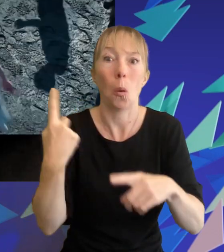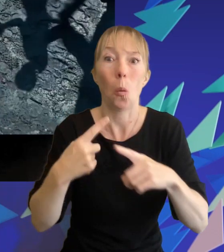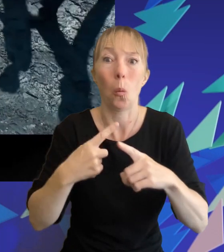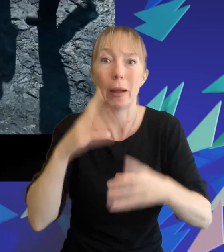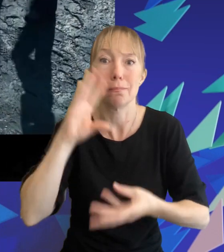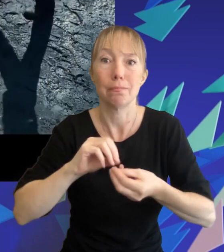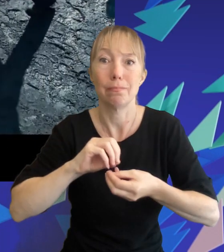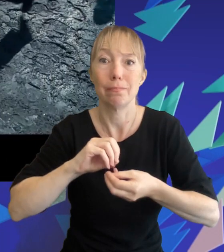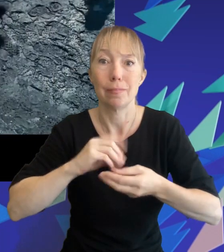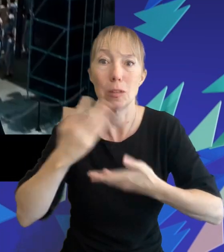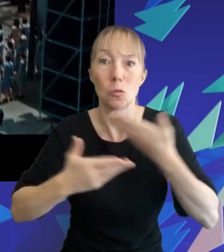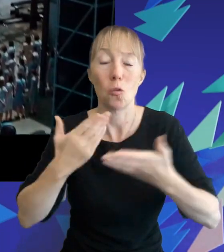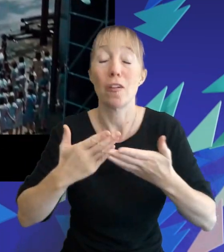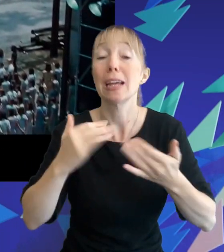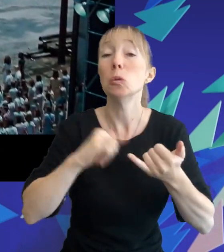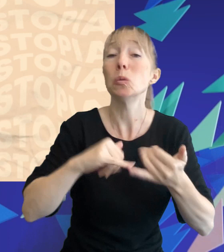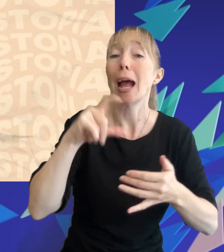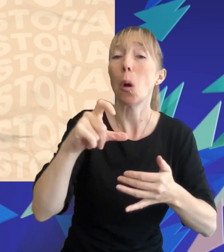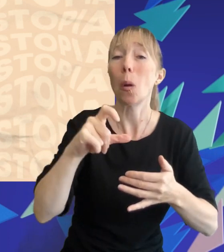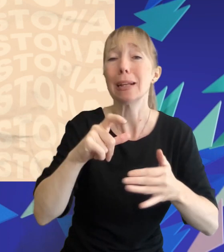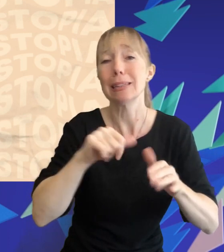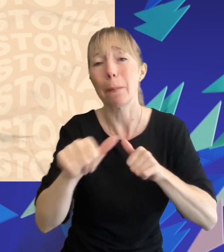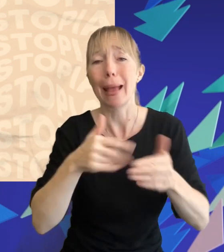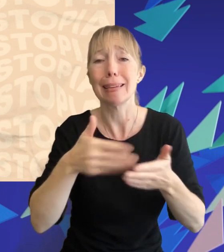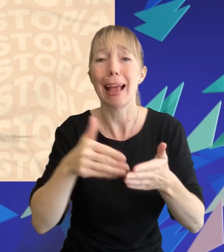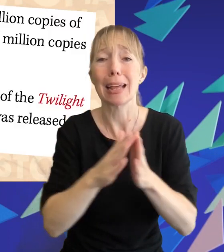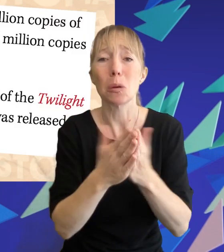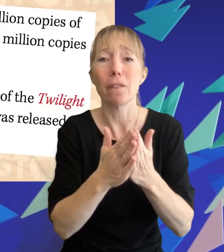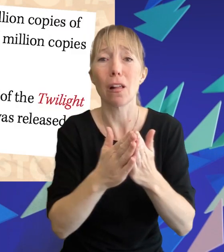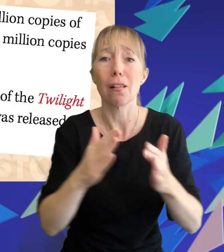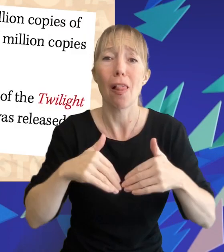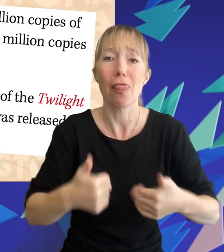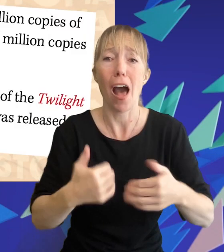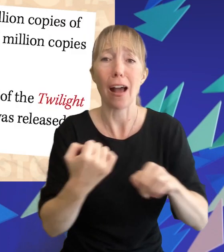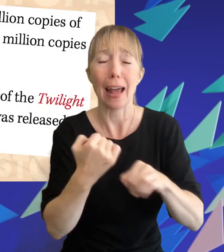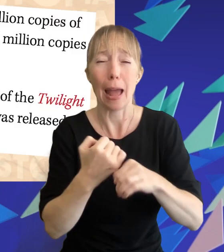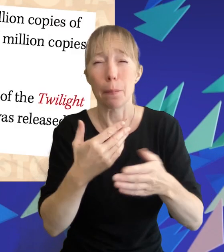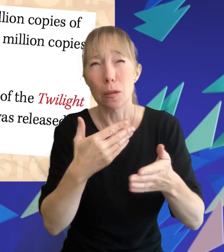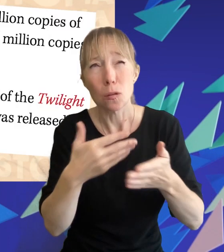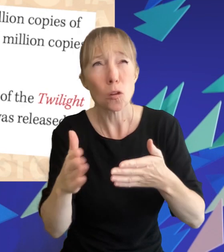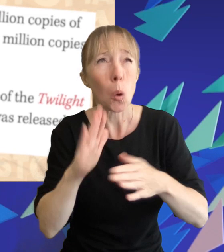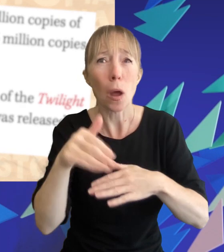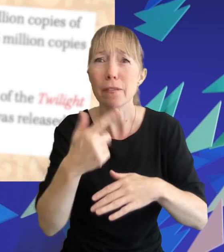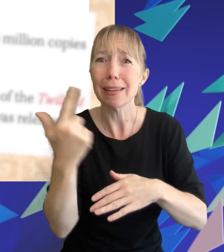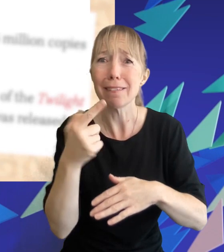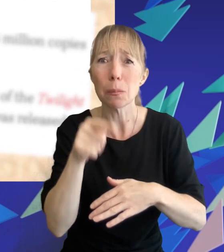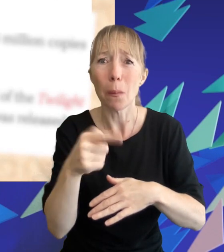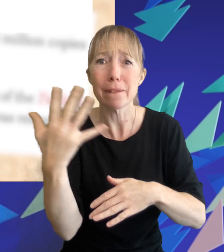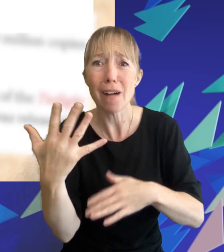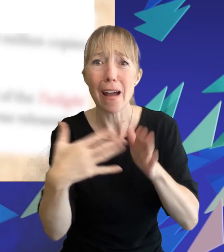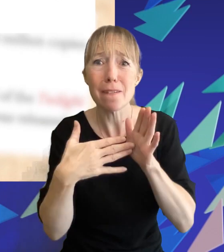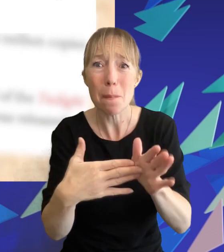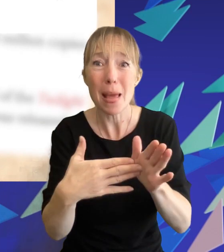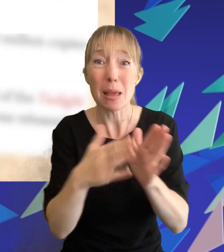on suzanne collins 2008 best-selling novel the hunger games which had sold over 17.5 million